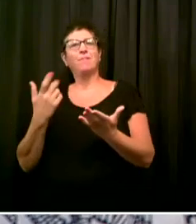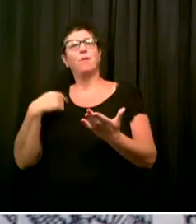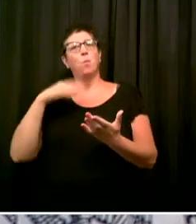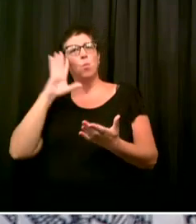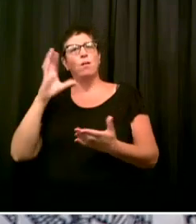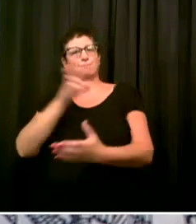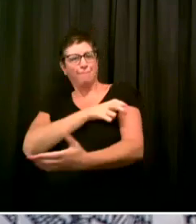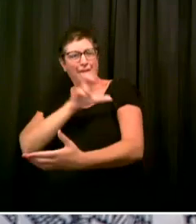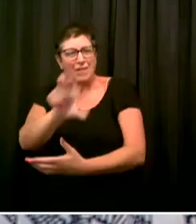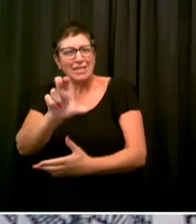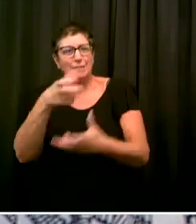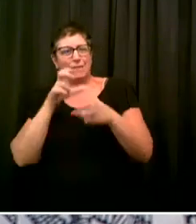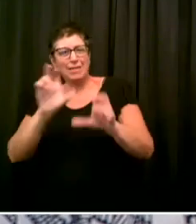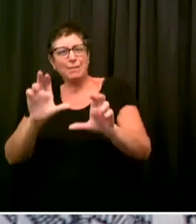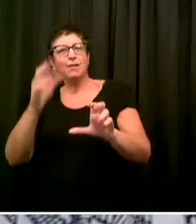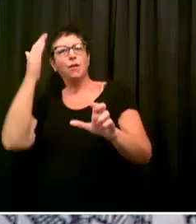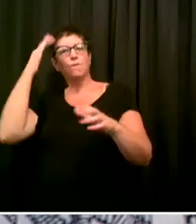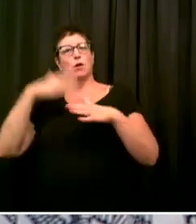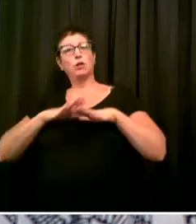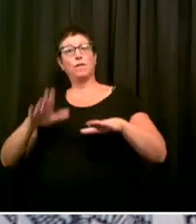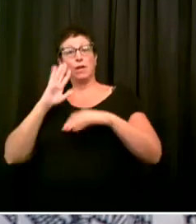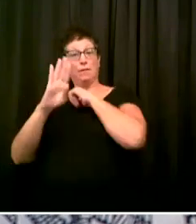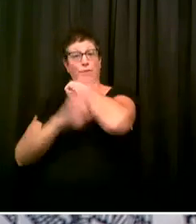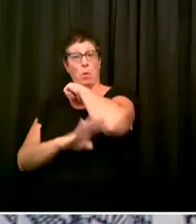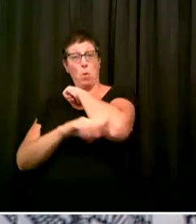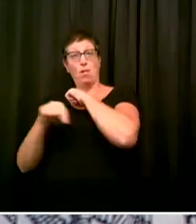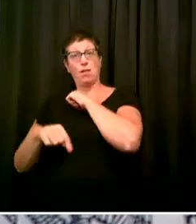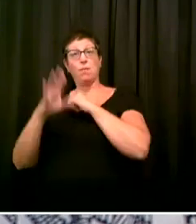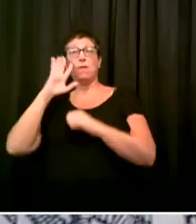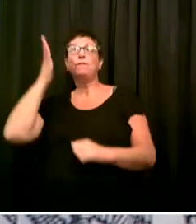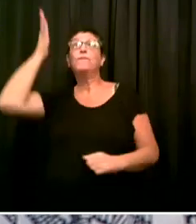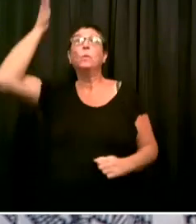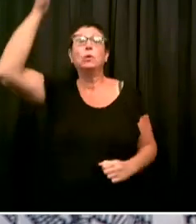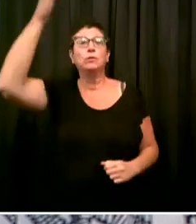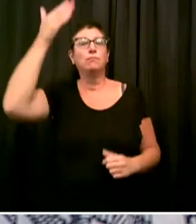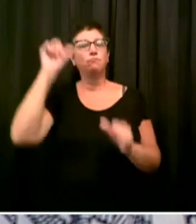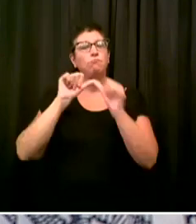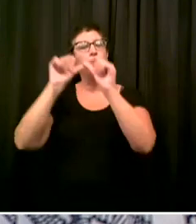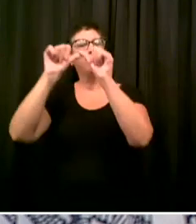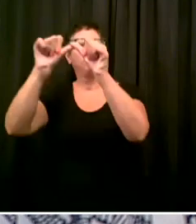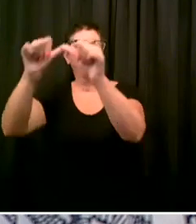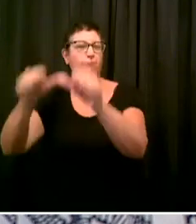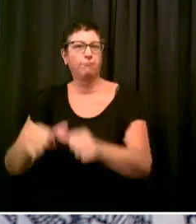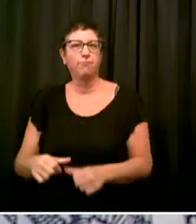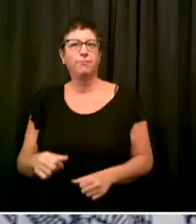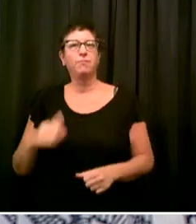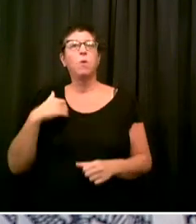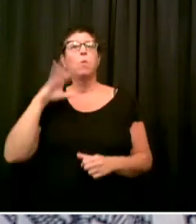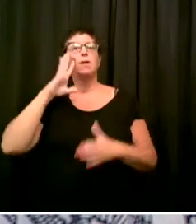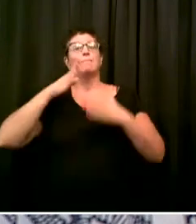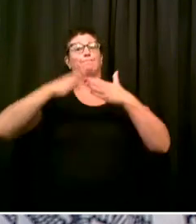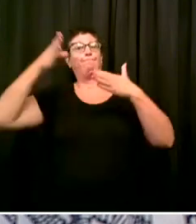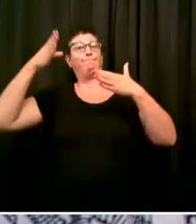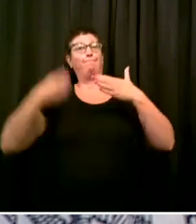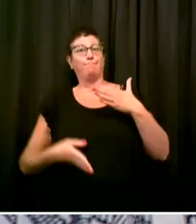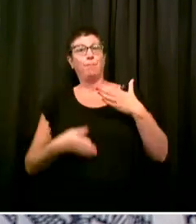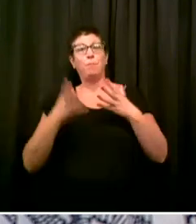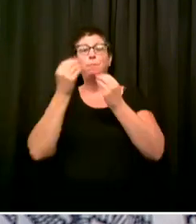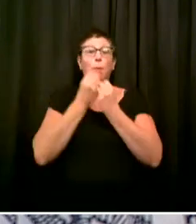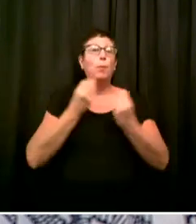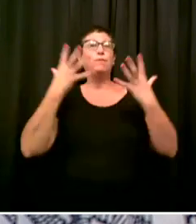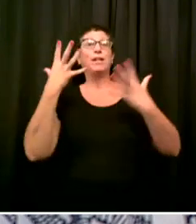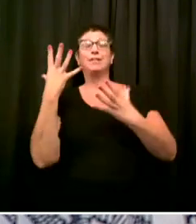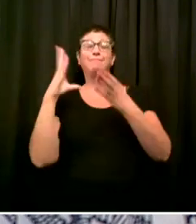future. And I'll finish with the simple, beautiful message that Richard and I heard a few days ago in Crown Heights.